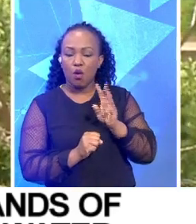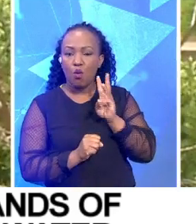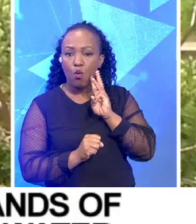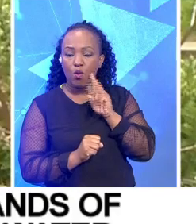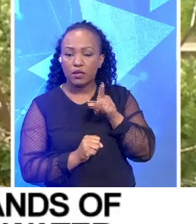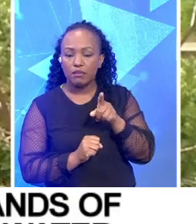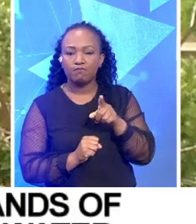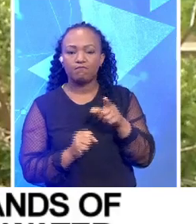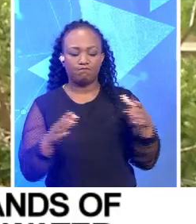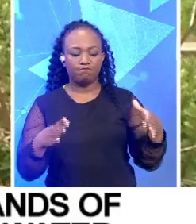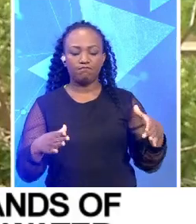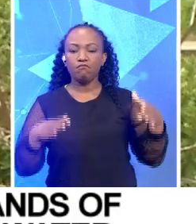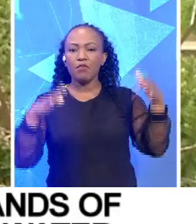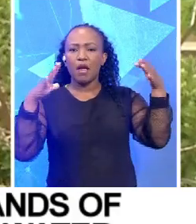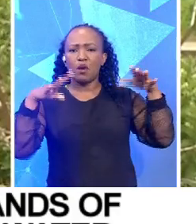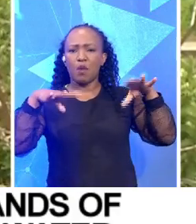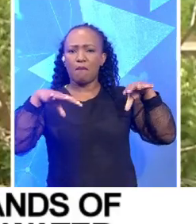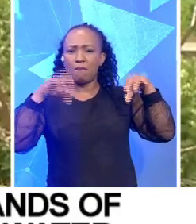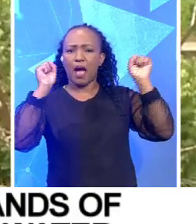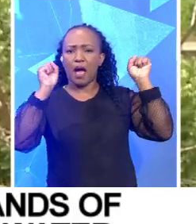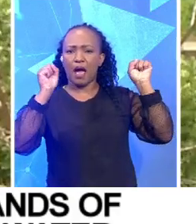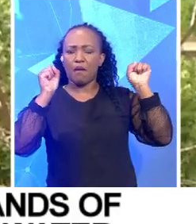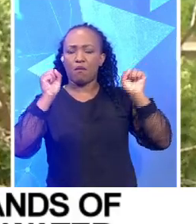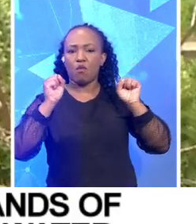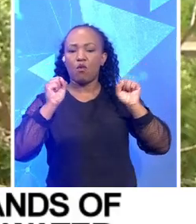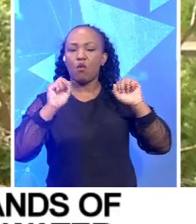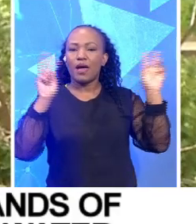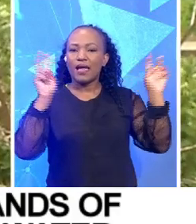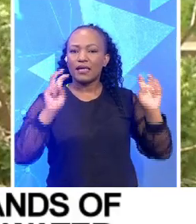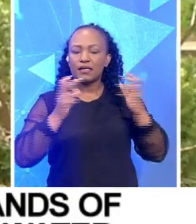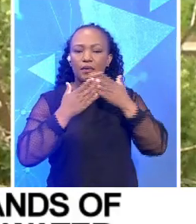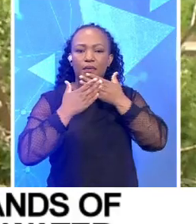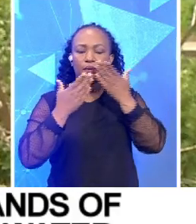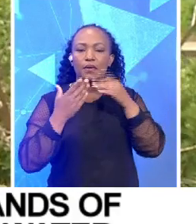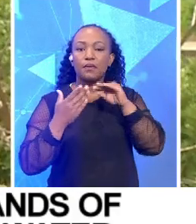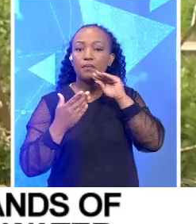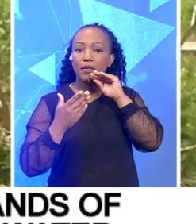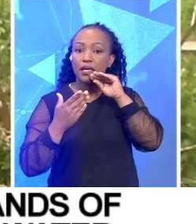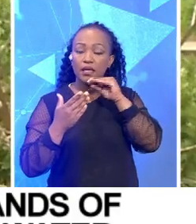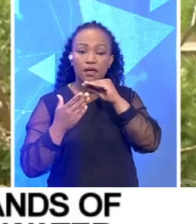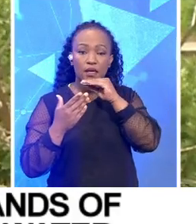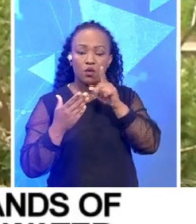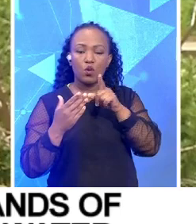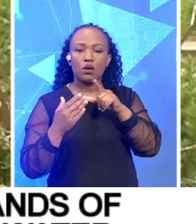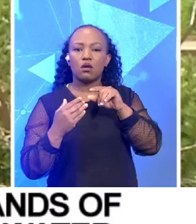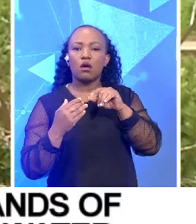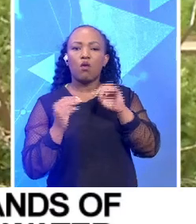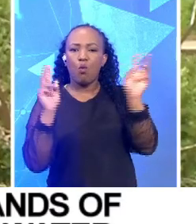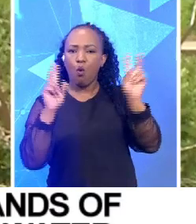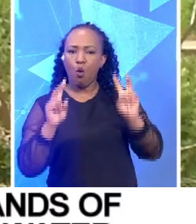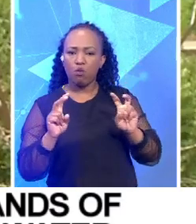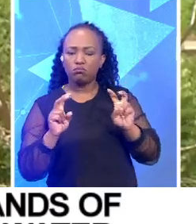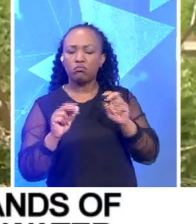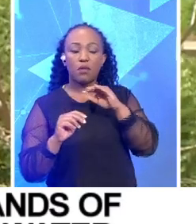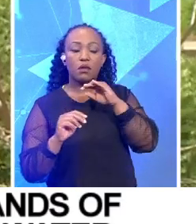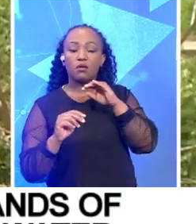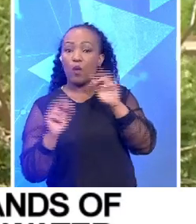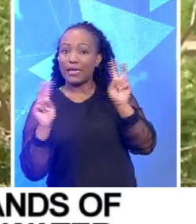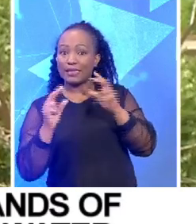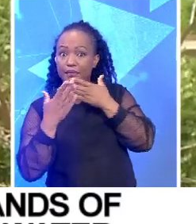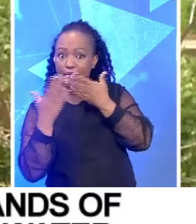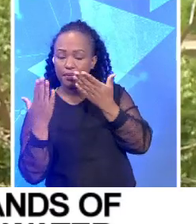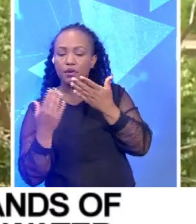shut because of no electricity, no water comes into the reservoirs, whereas the outlets are open and what has been